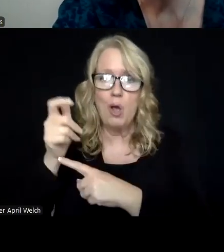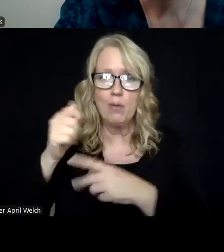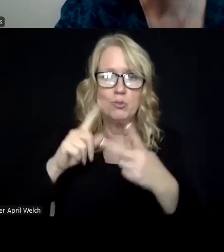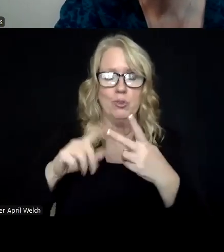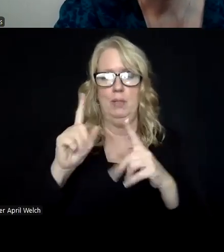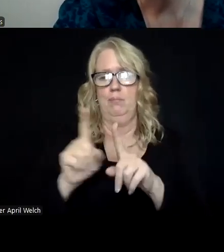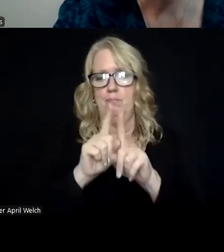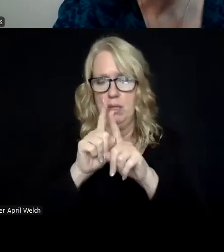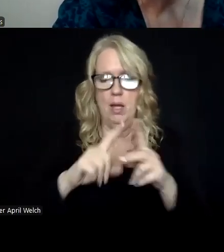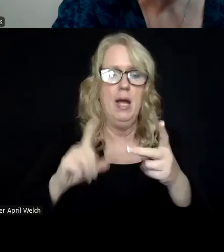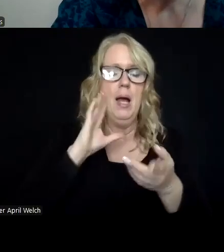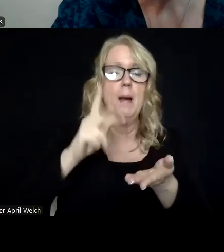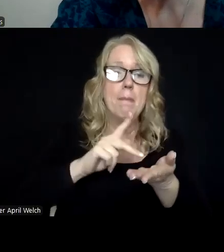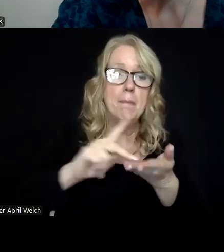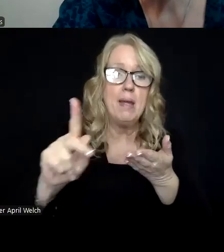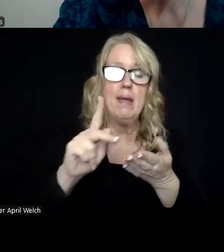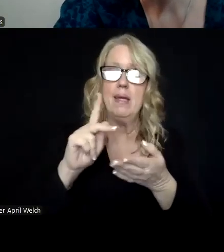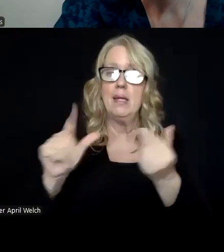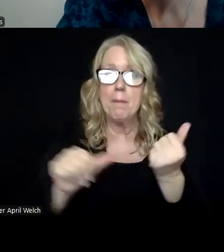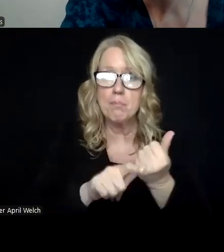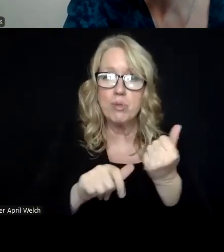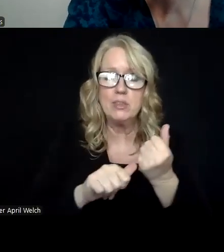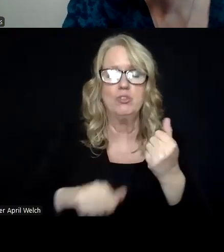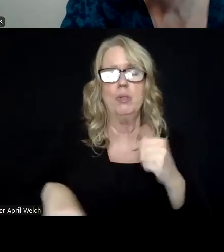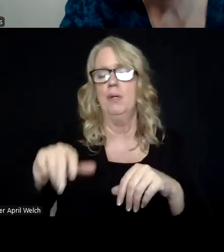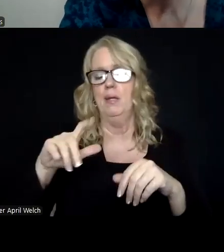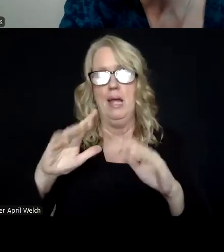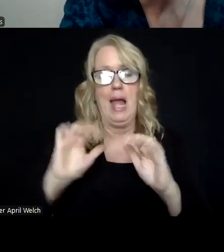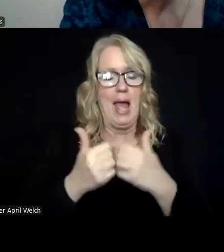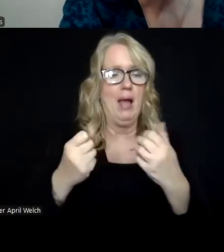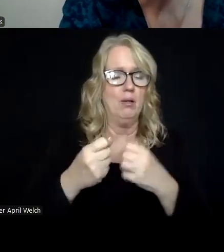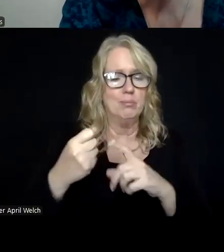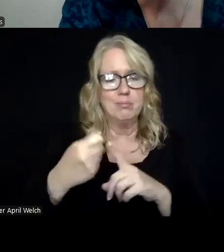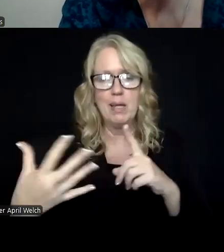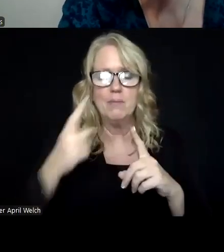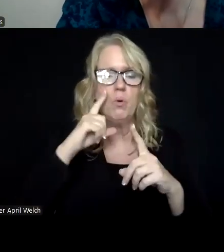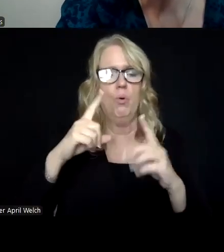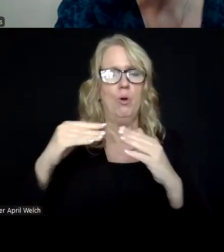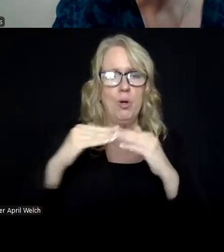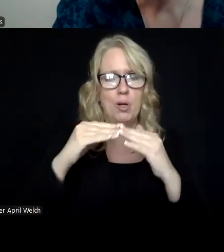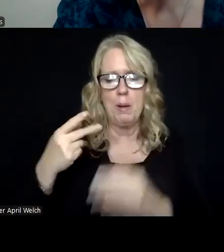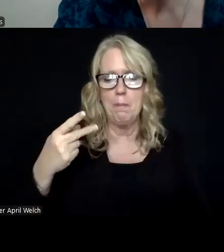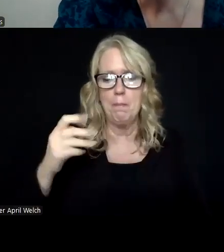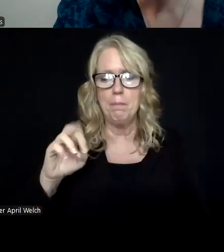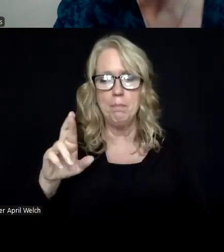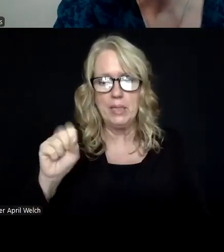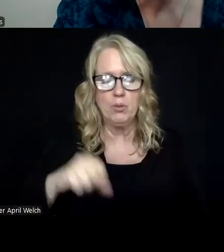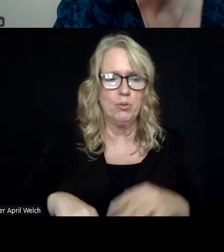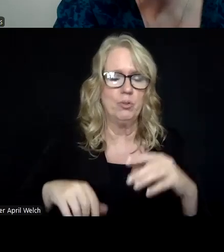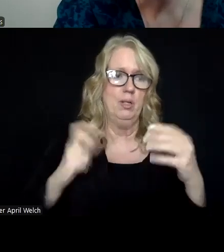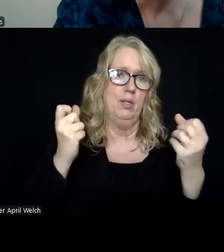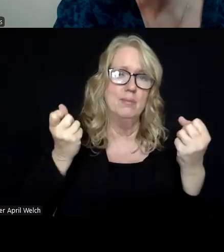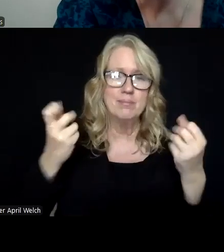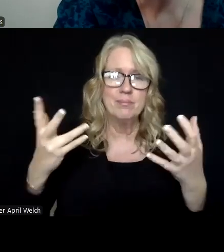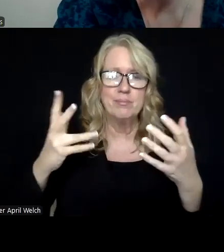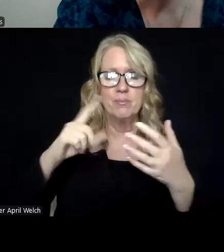paid apprenticeships. Lots of expansion in how we're using peers across the continuum. A lot of that is in the